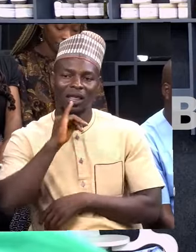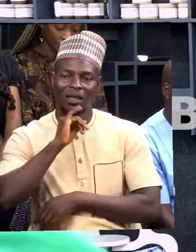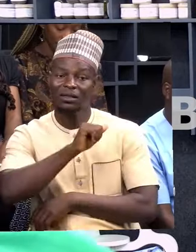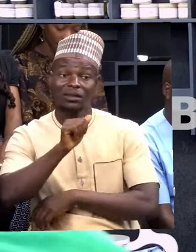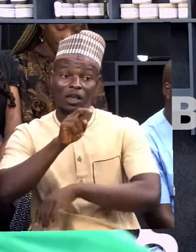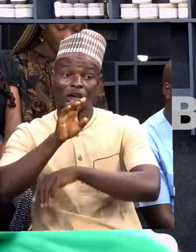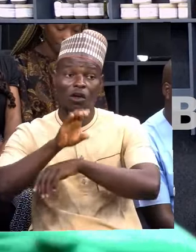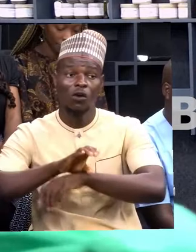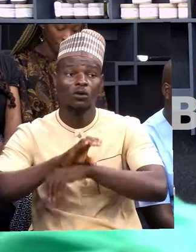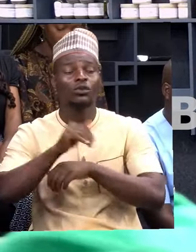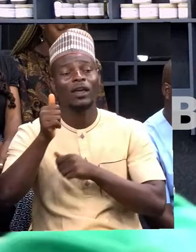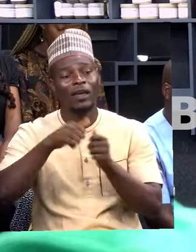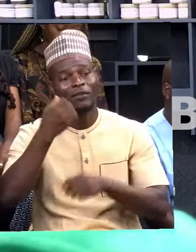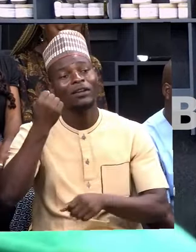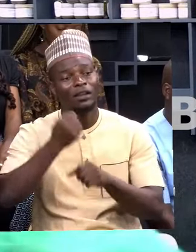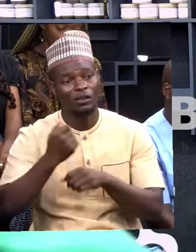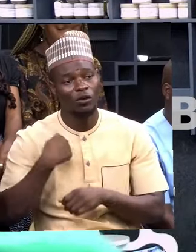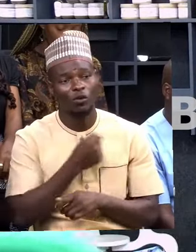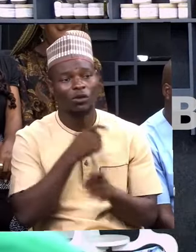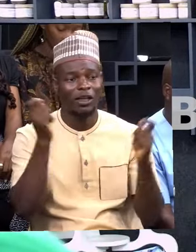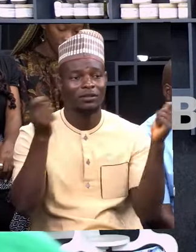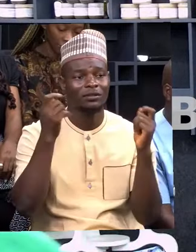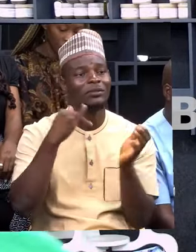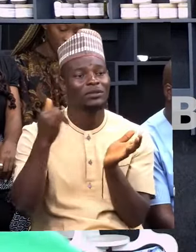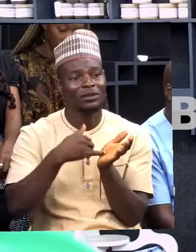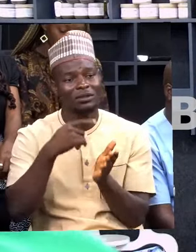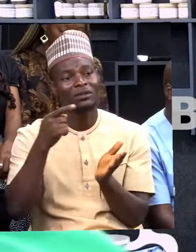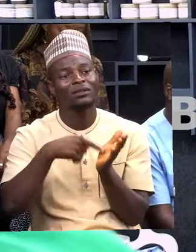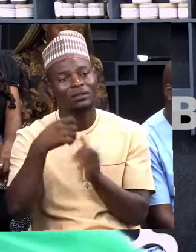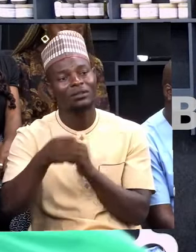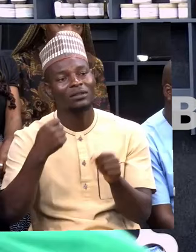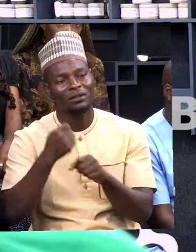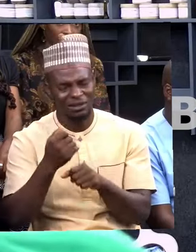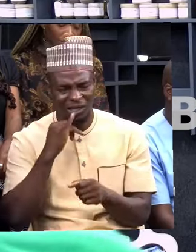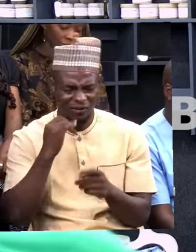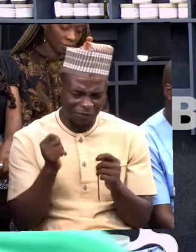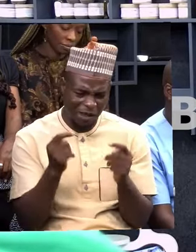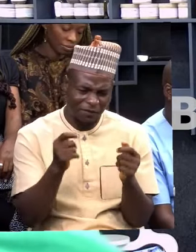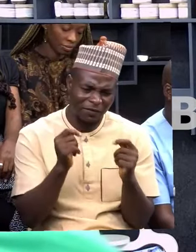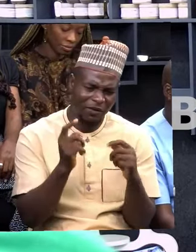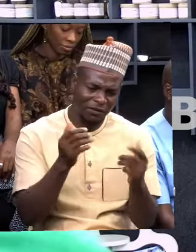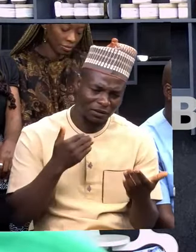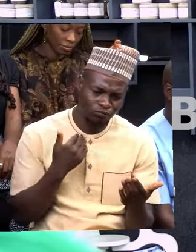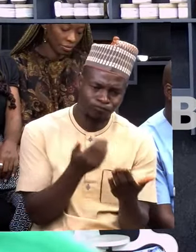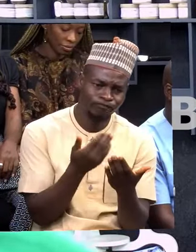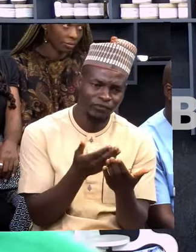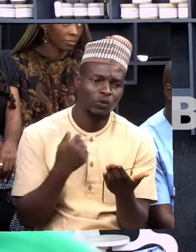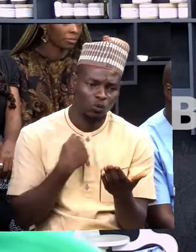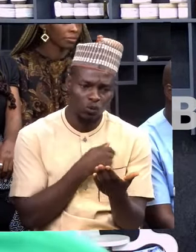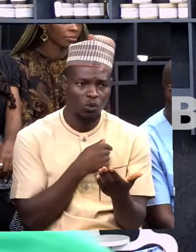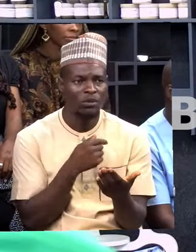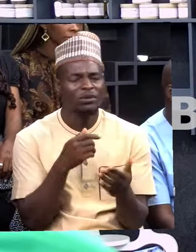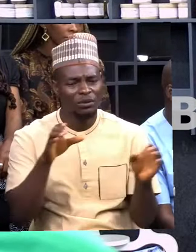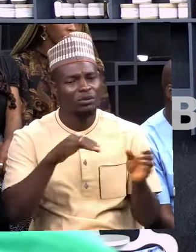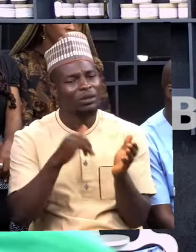every year we dey celebrate them. So this year own don't they come, don't they fast, just they fast they come. So we dey do every year